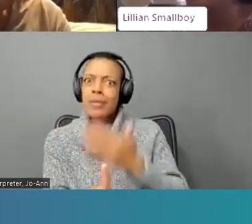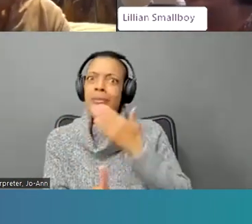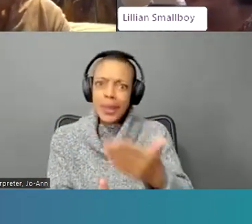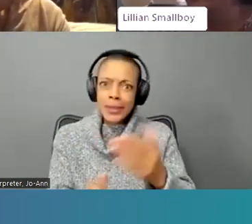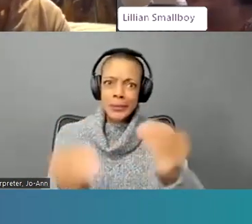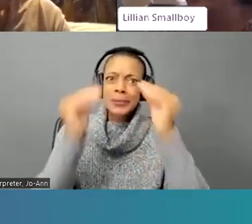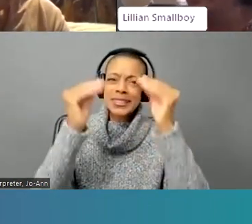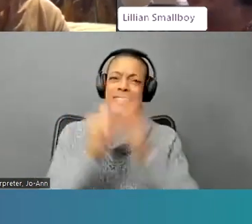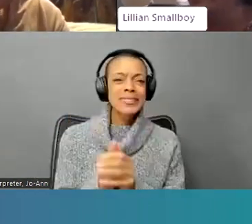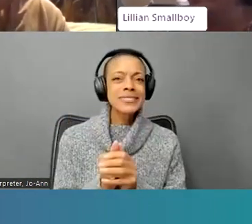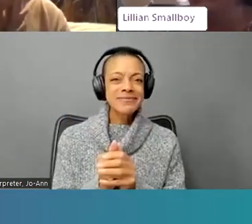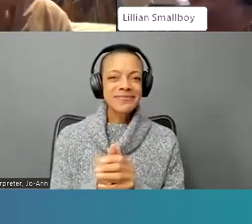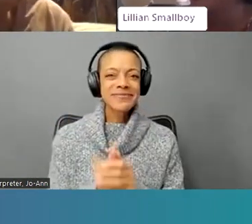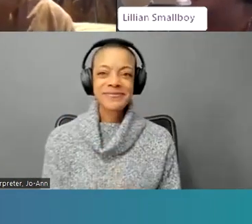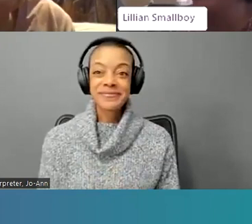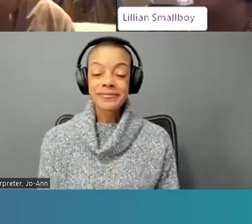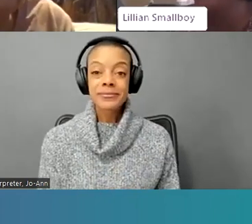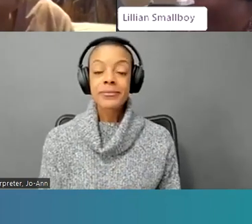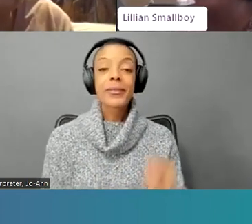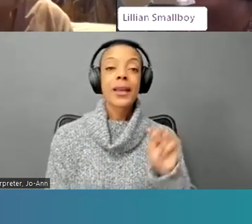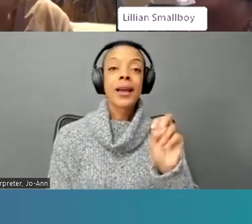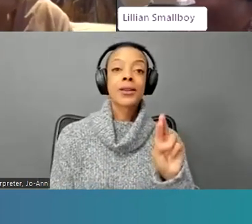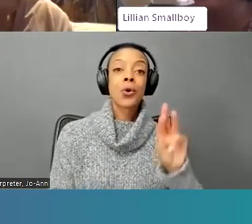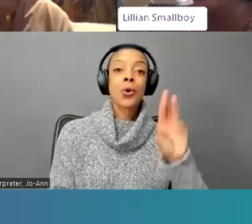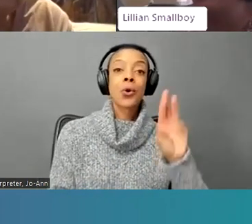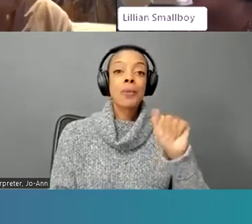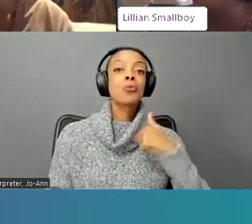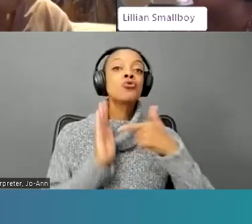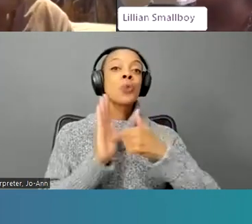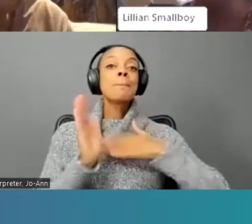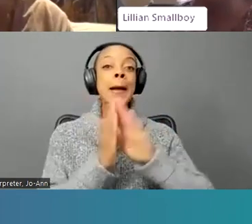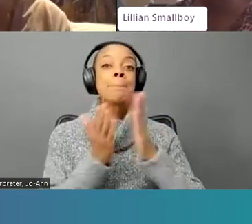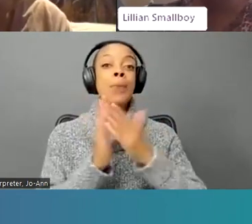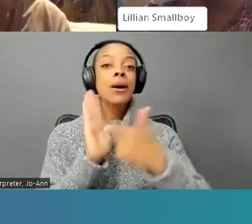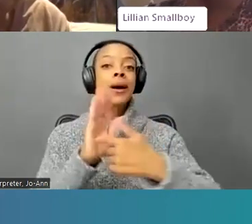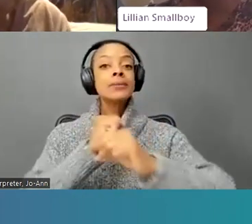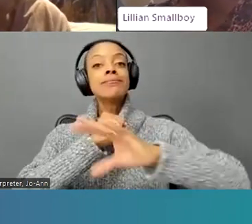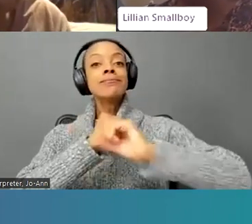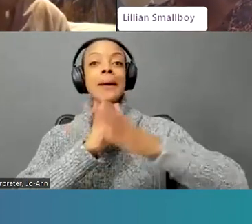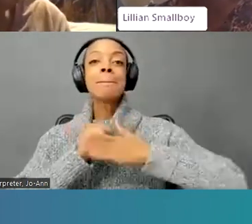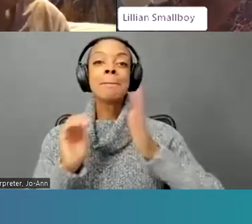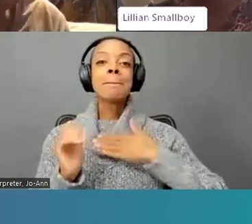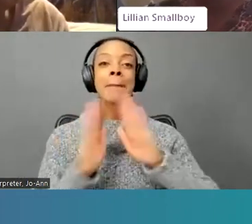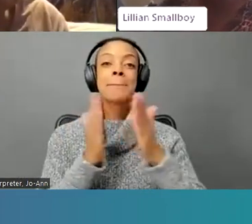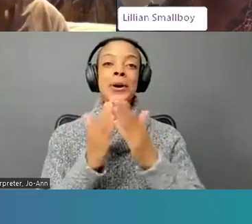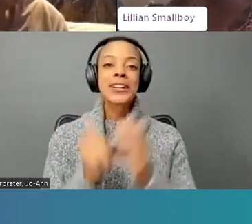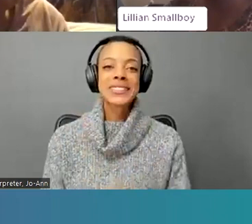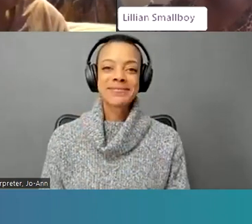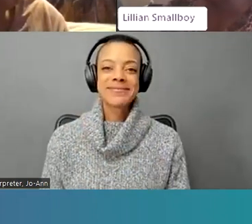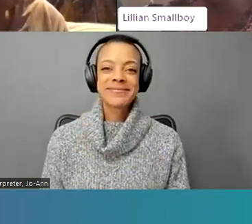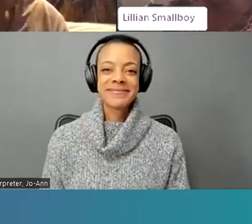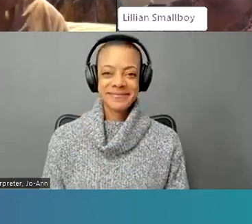see you have it. I just wanted to show you my book. Oh, okay. The book. Right.